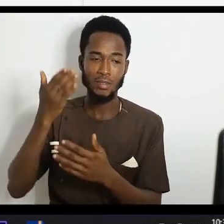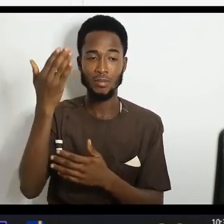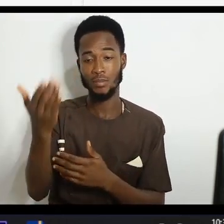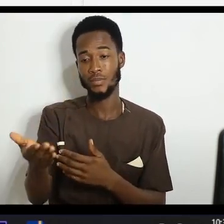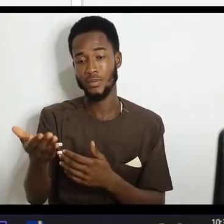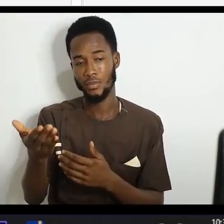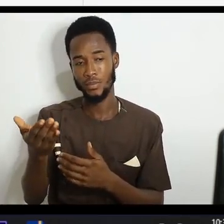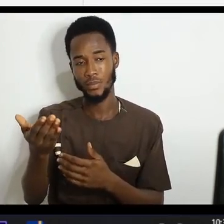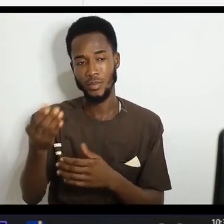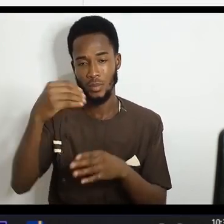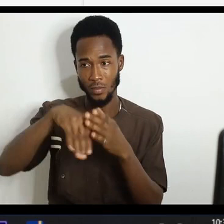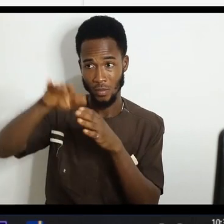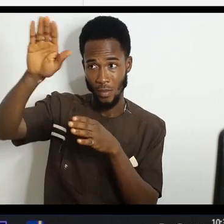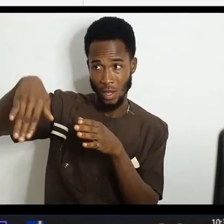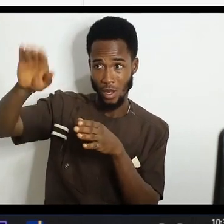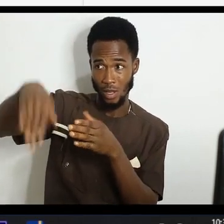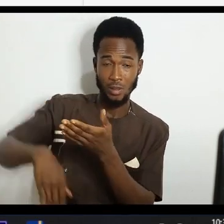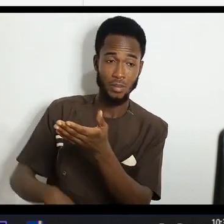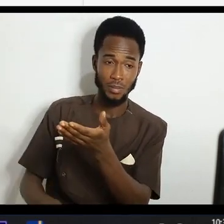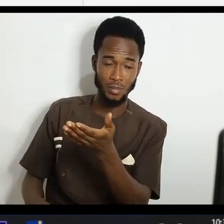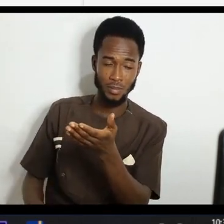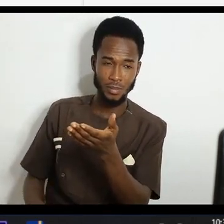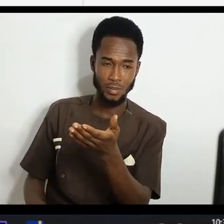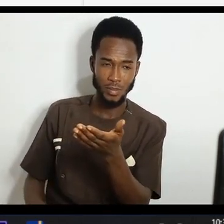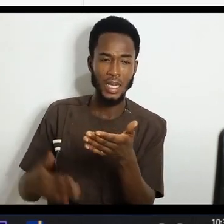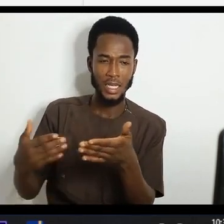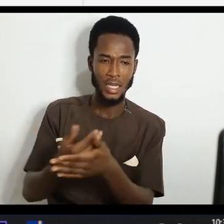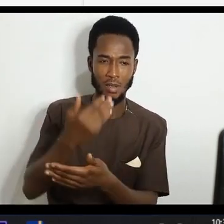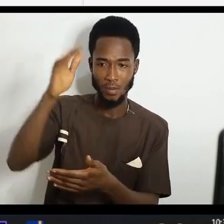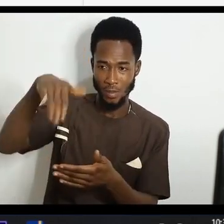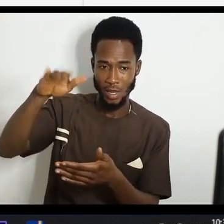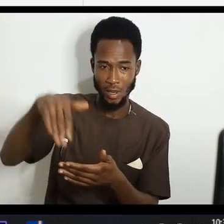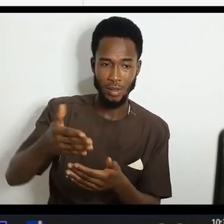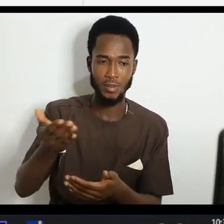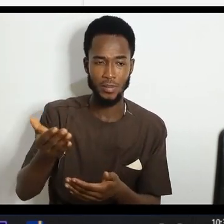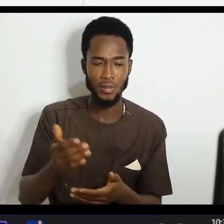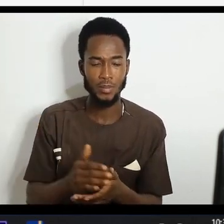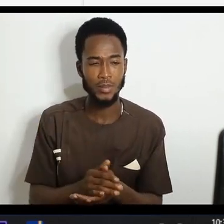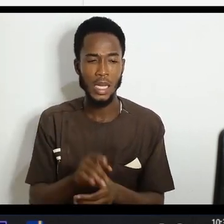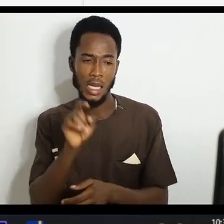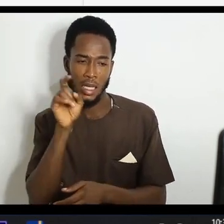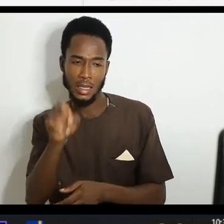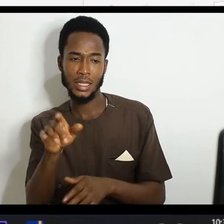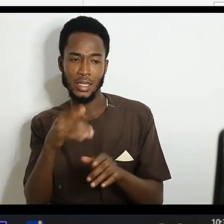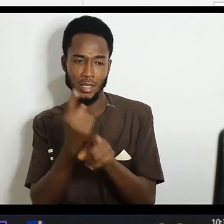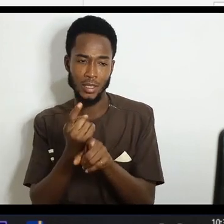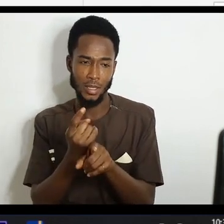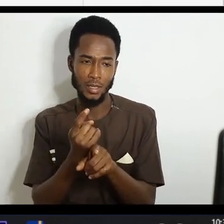all these things at format picture. That's the new panel. So you can click it,